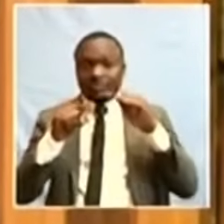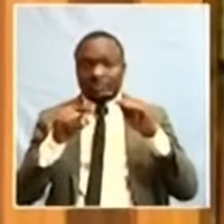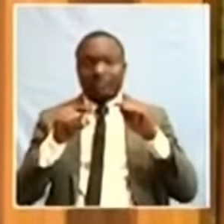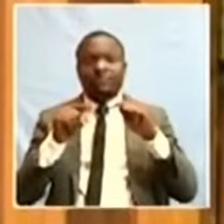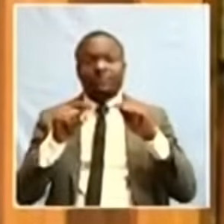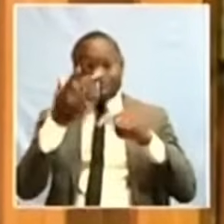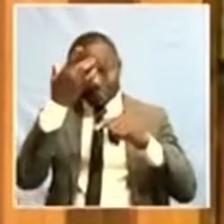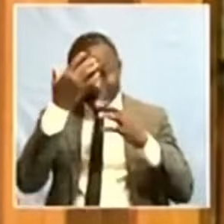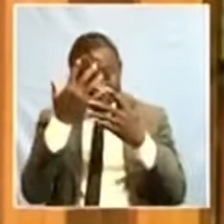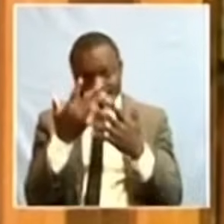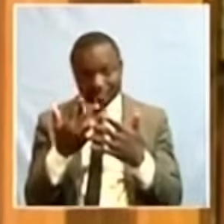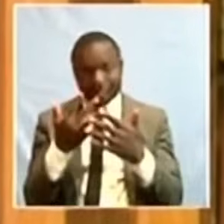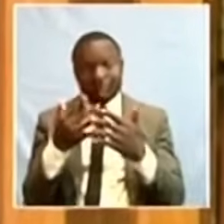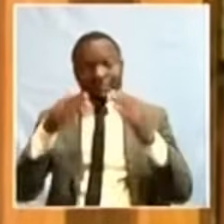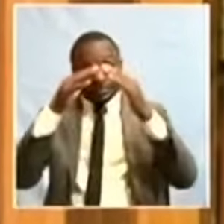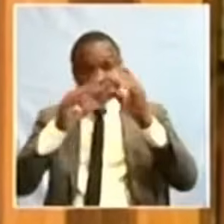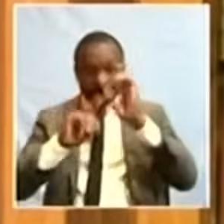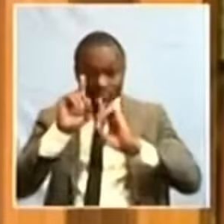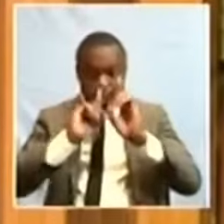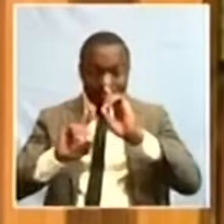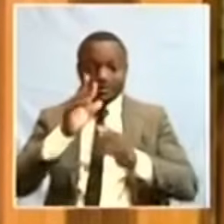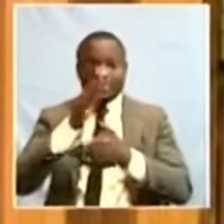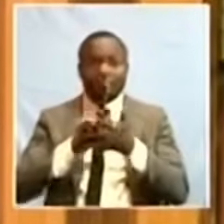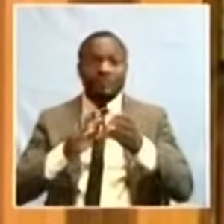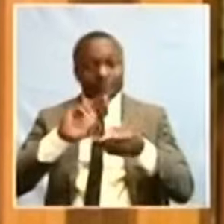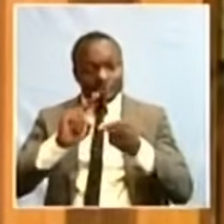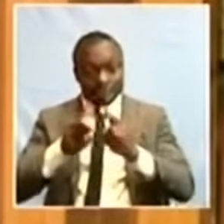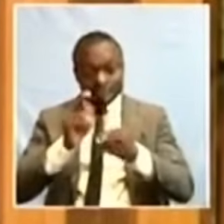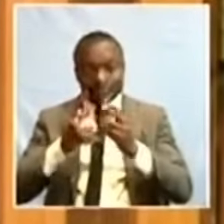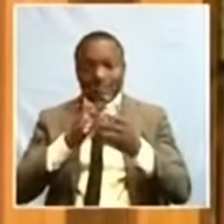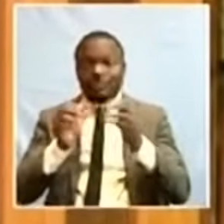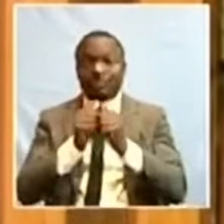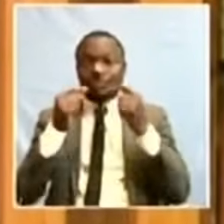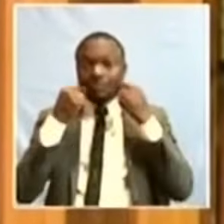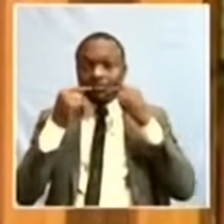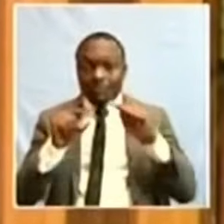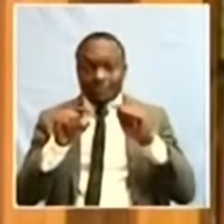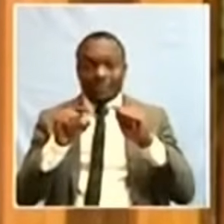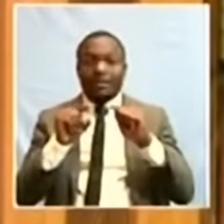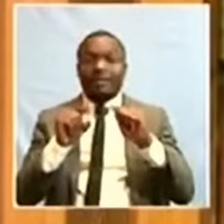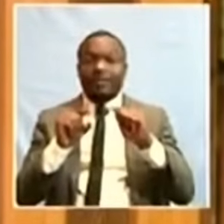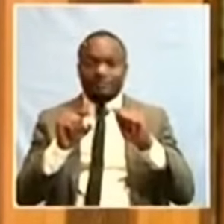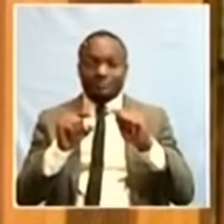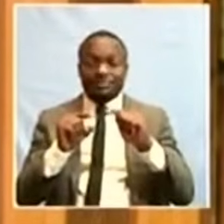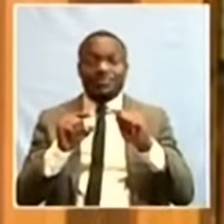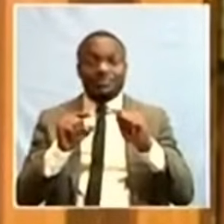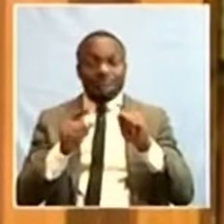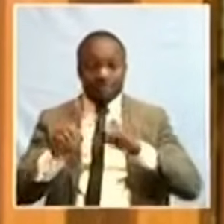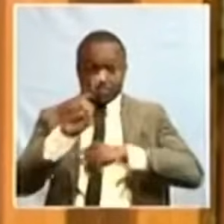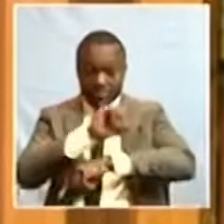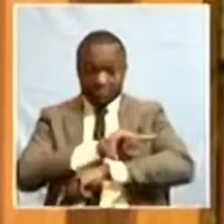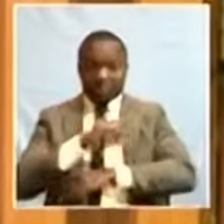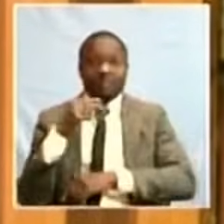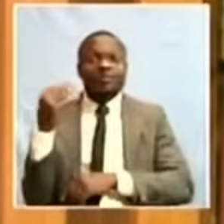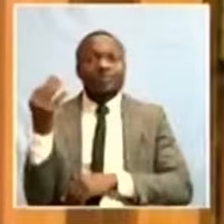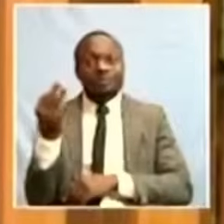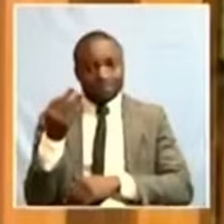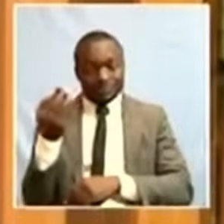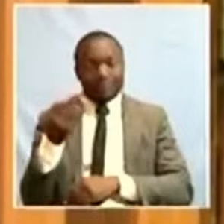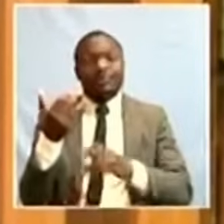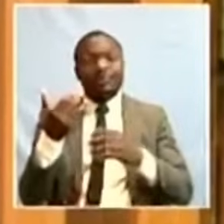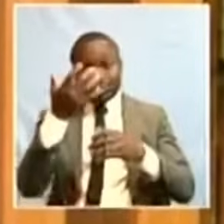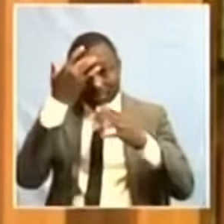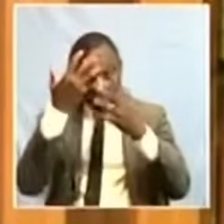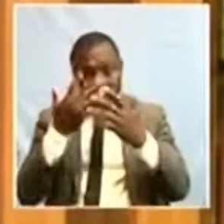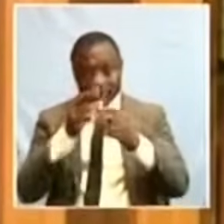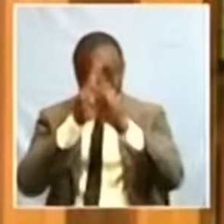We also expect the House to consider some urgent matters without notice, if there will be any. And also today being Friday, we do